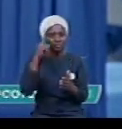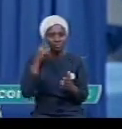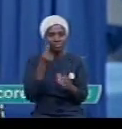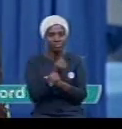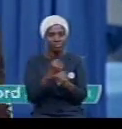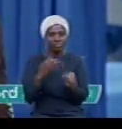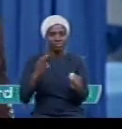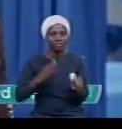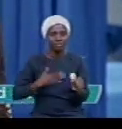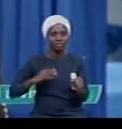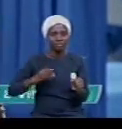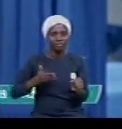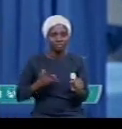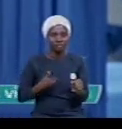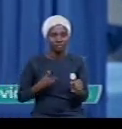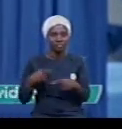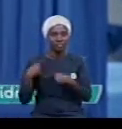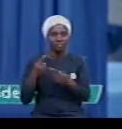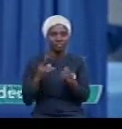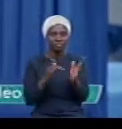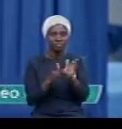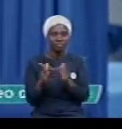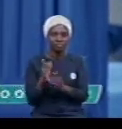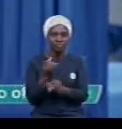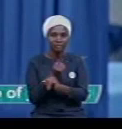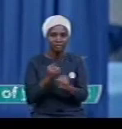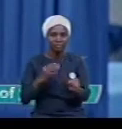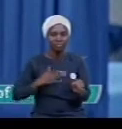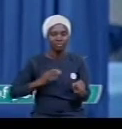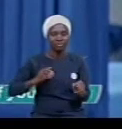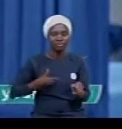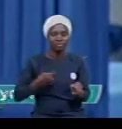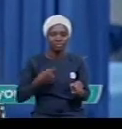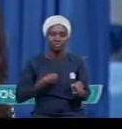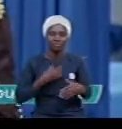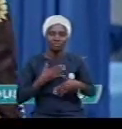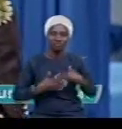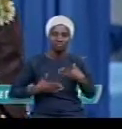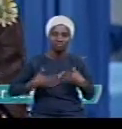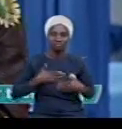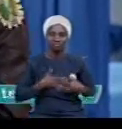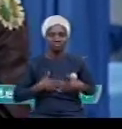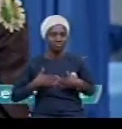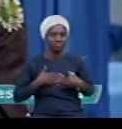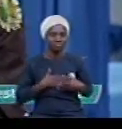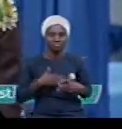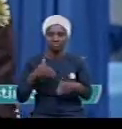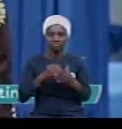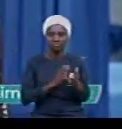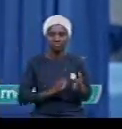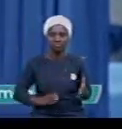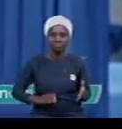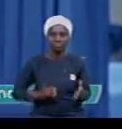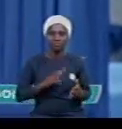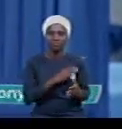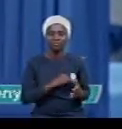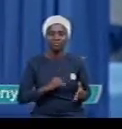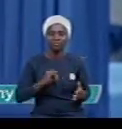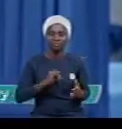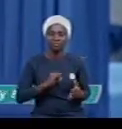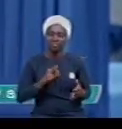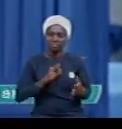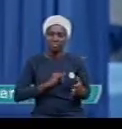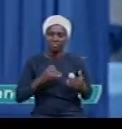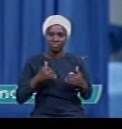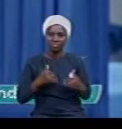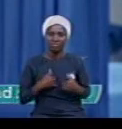ti Yesu gba okan mi la ni mo jadu ninu Jesu Kristi. Modupe mo ni mo lara kan ni